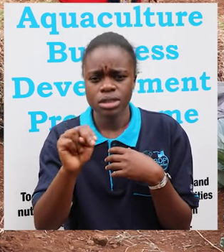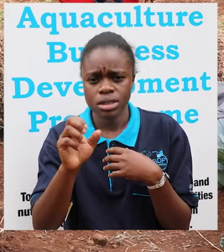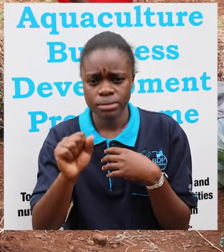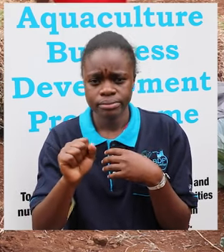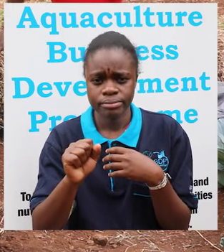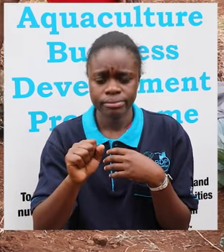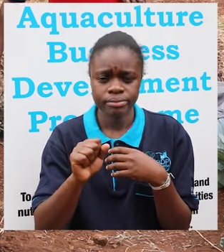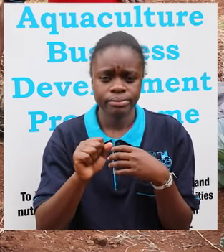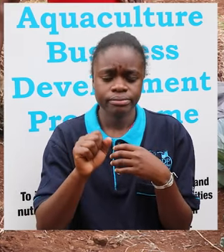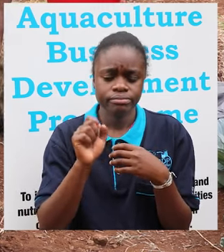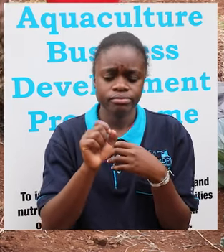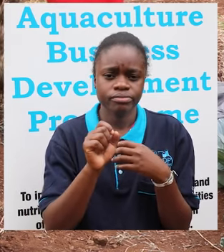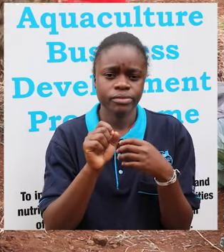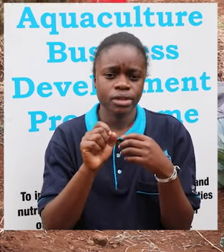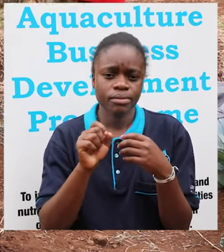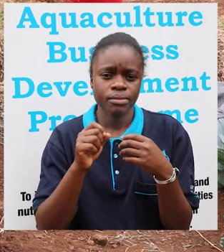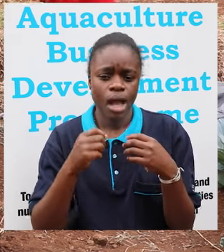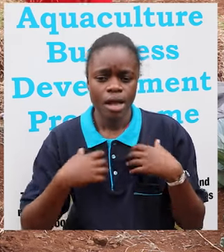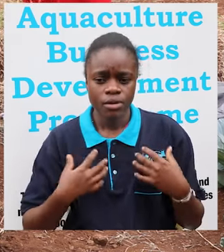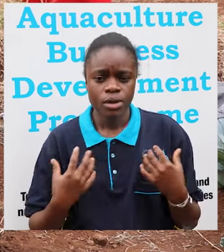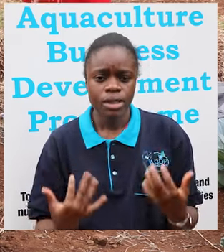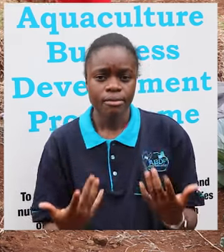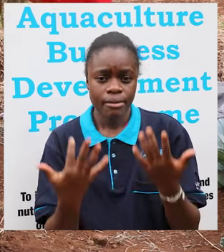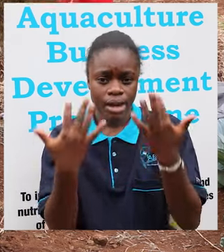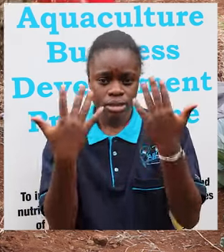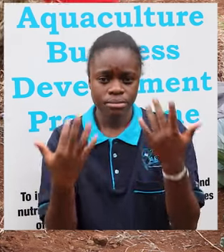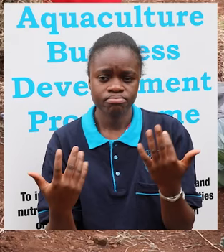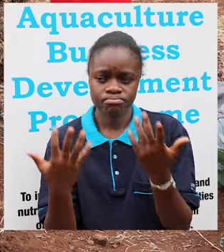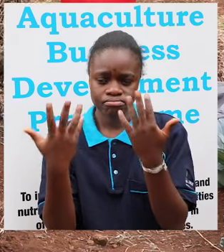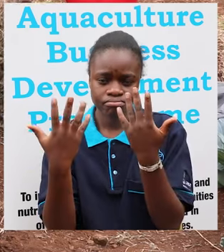you require grass,